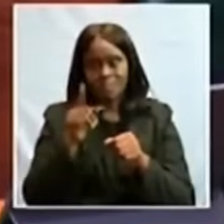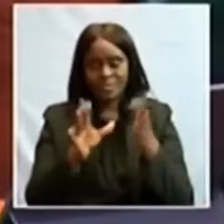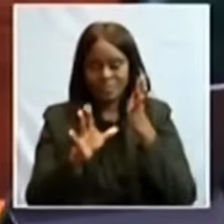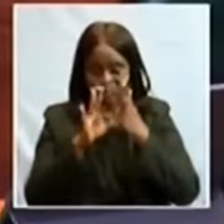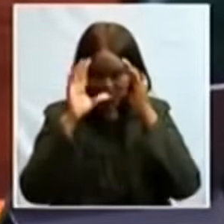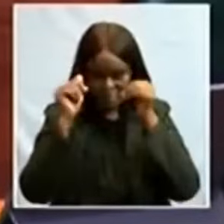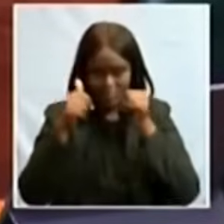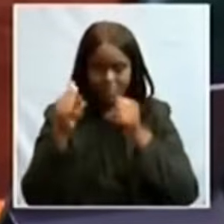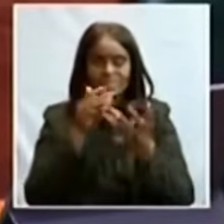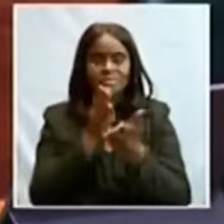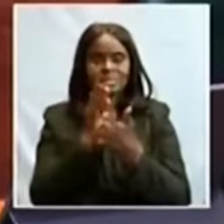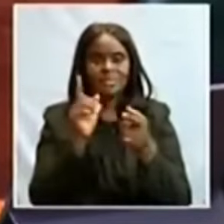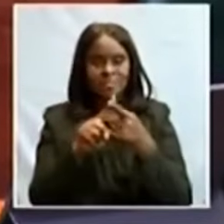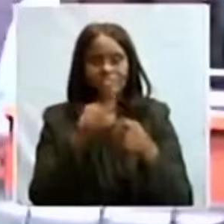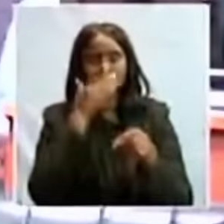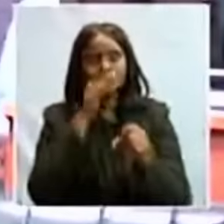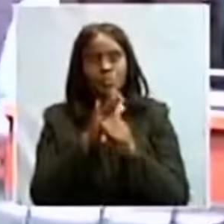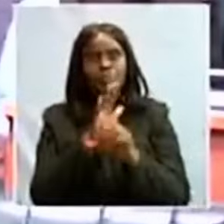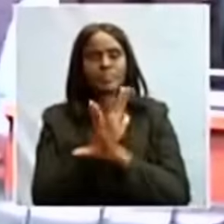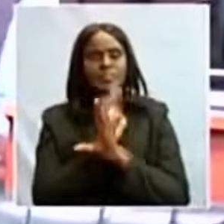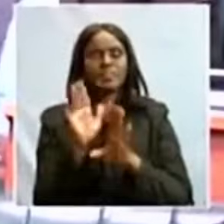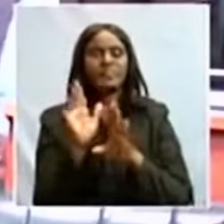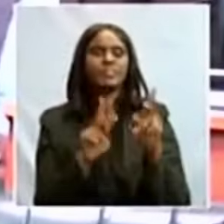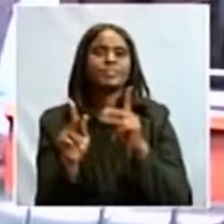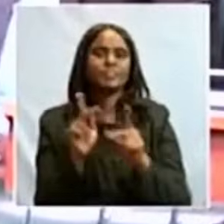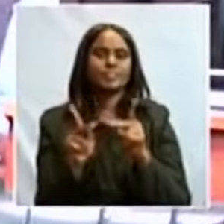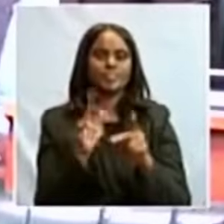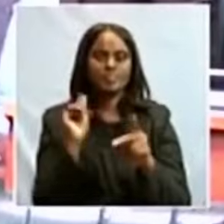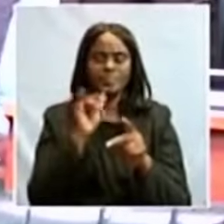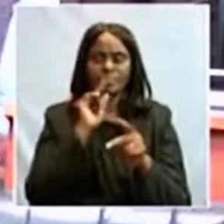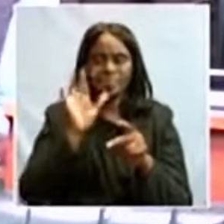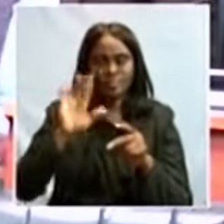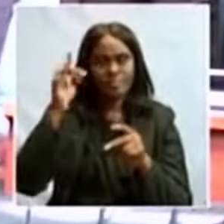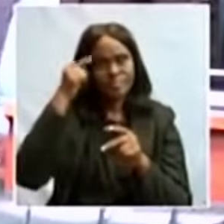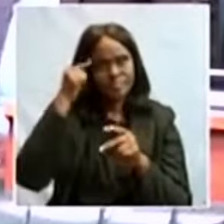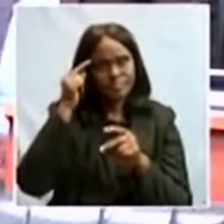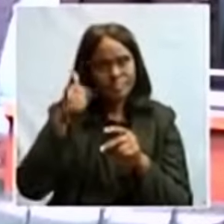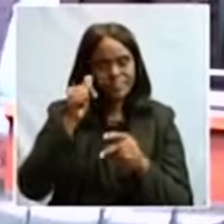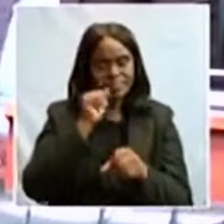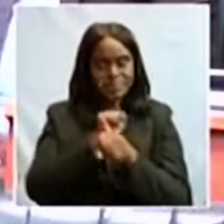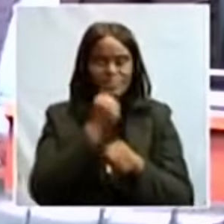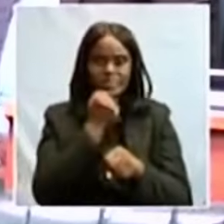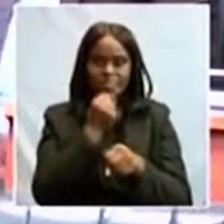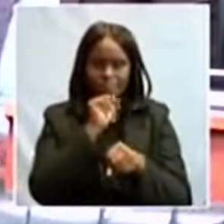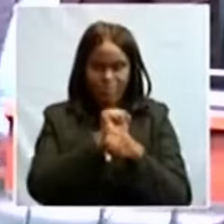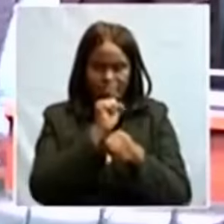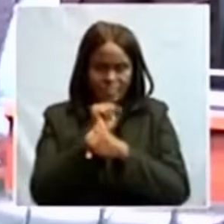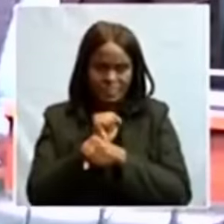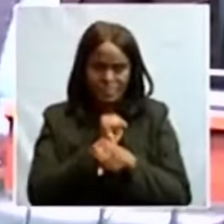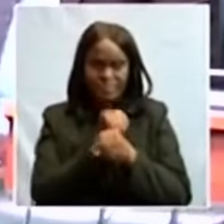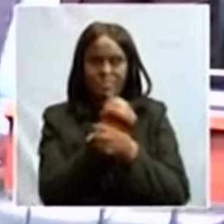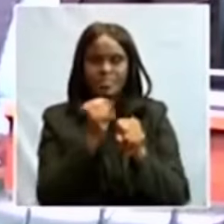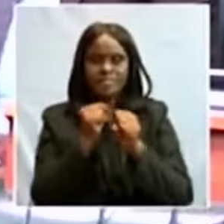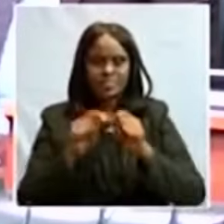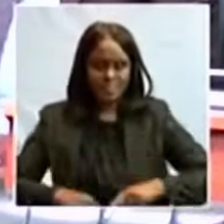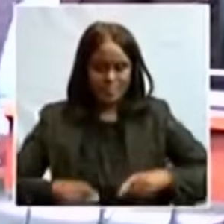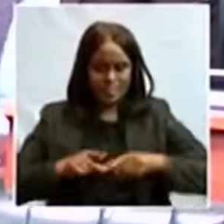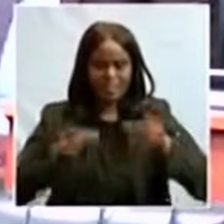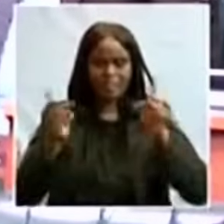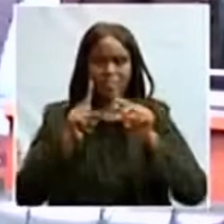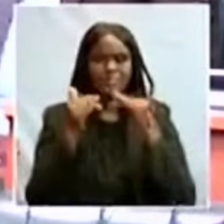President in order to assure the Zambian people that her government is working in addressing the cost of living